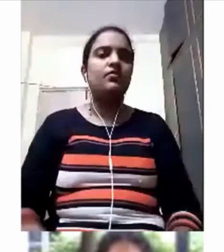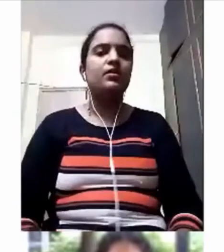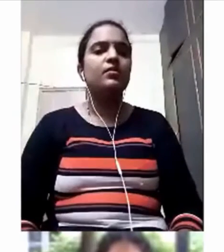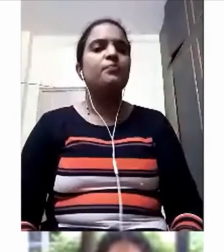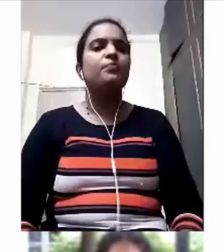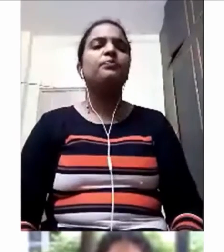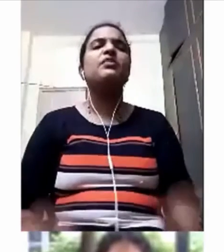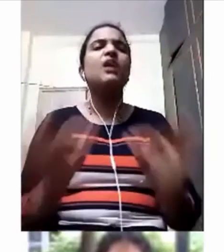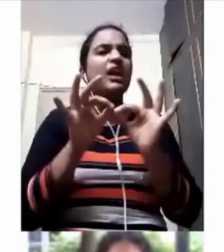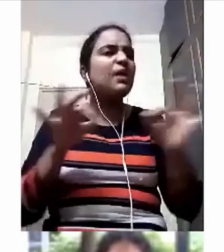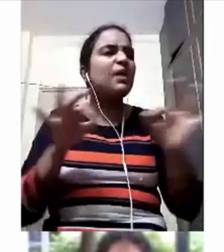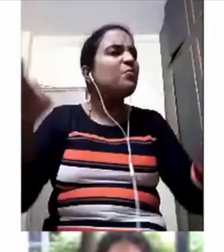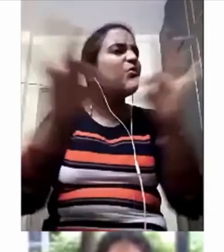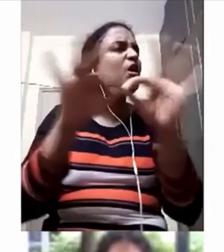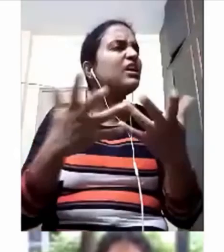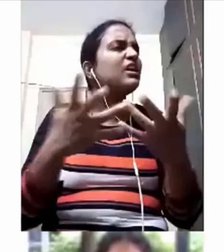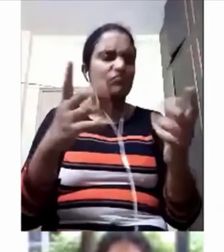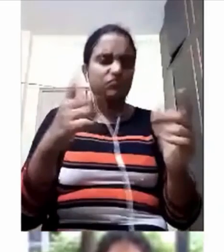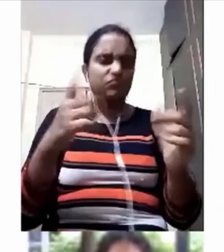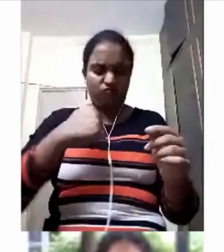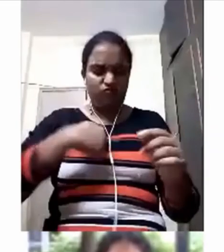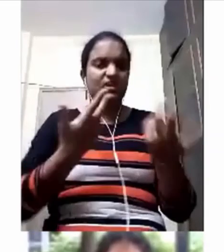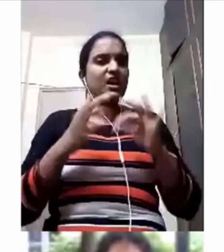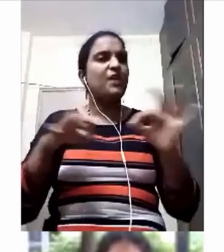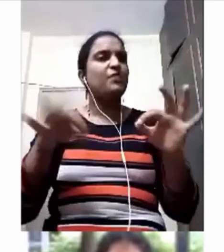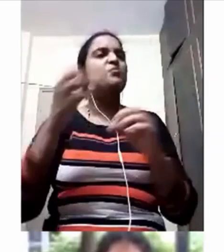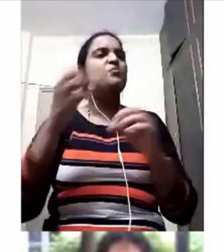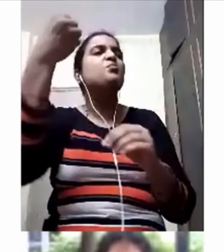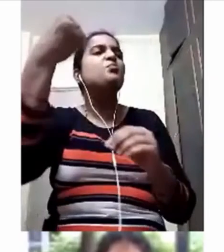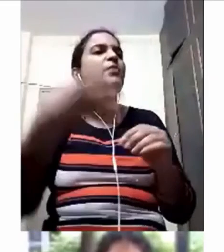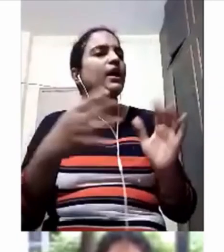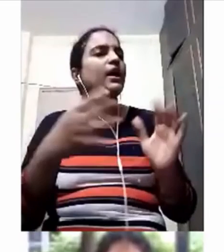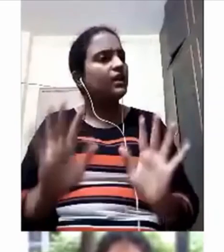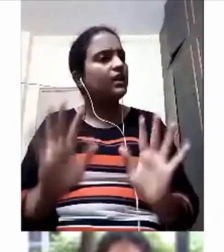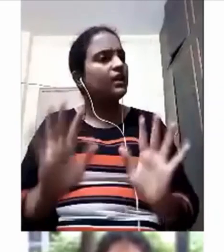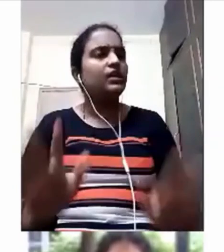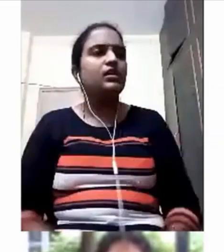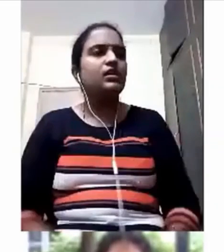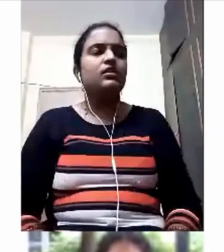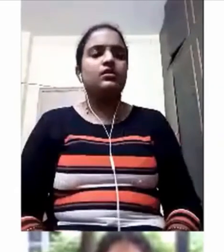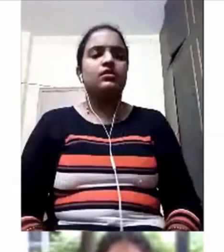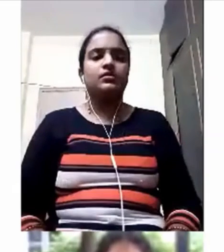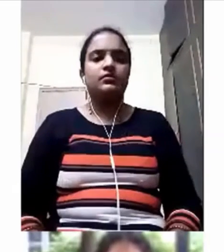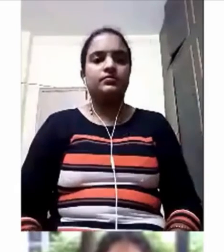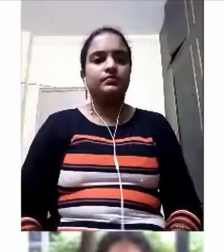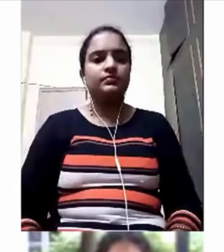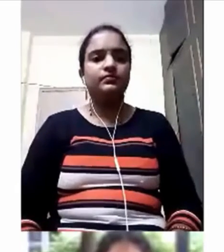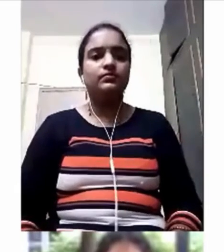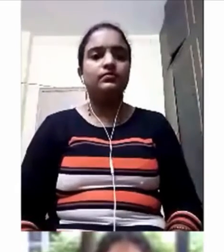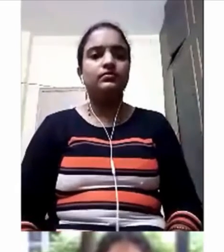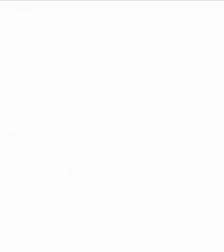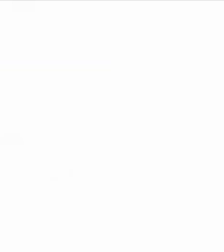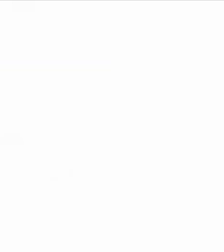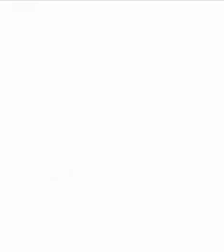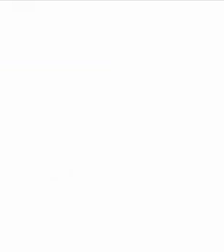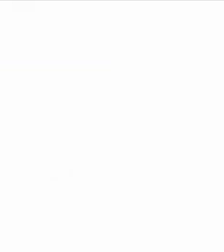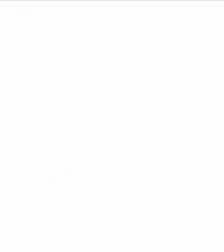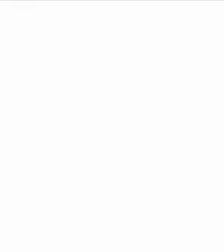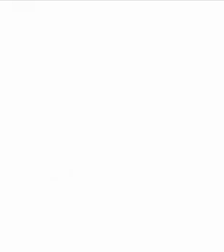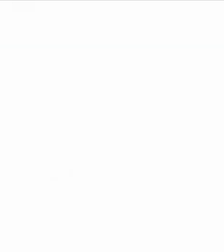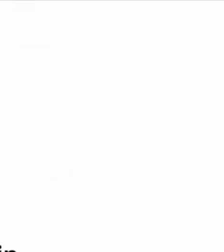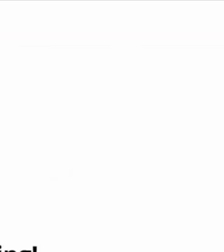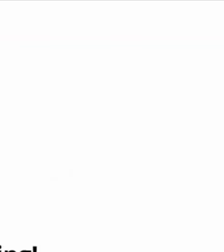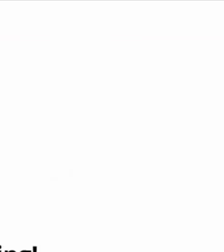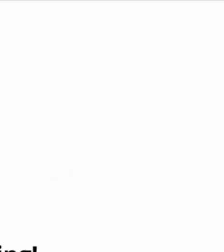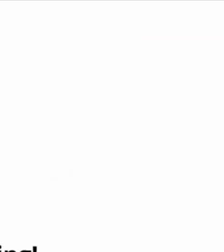important identity, but again, one of many identities. It's just not the identity that I have. Thank you for